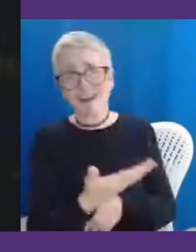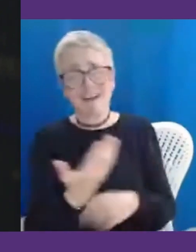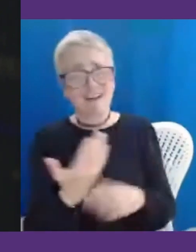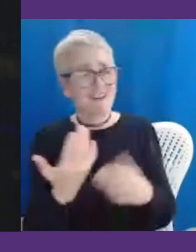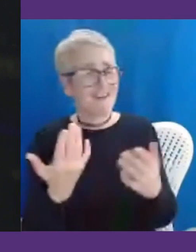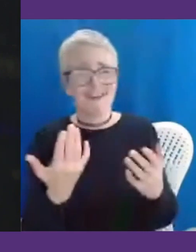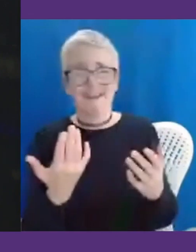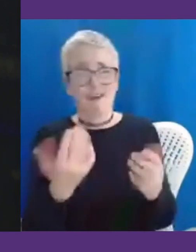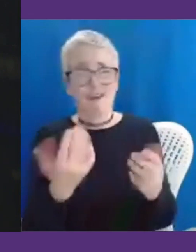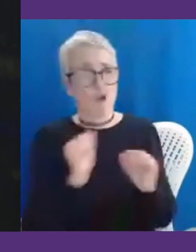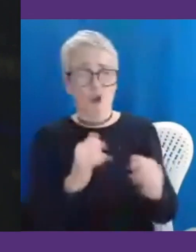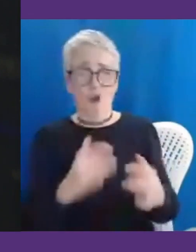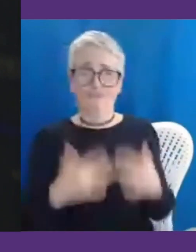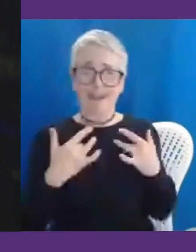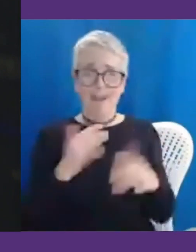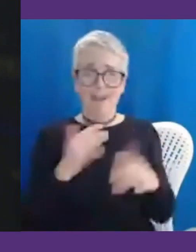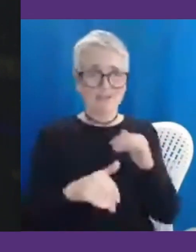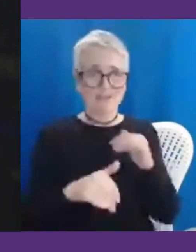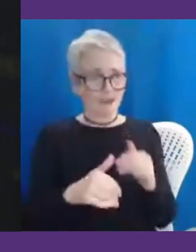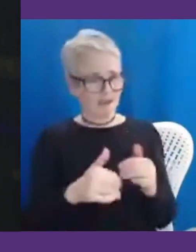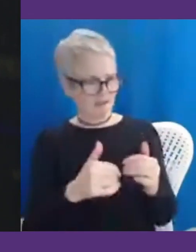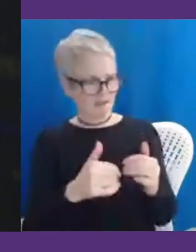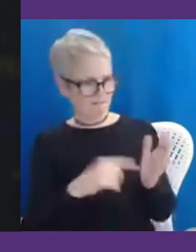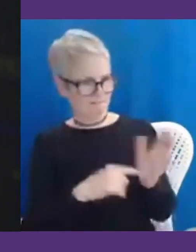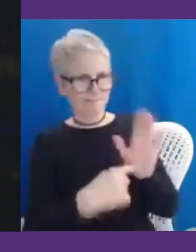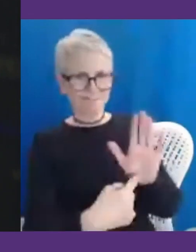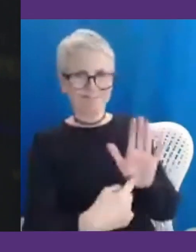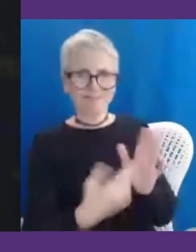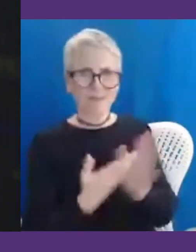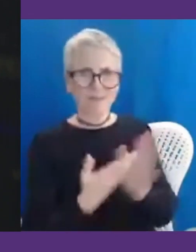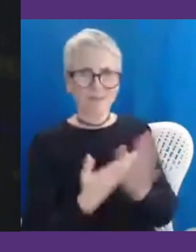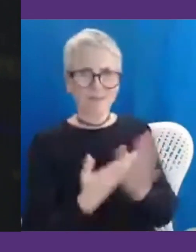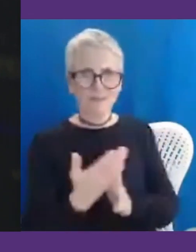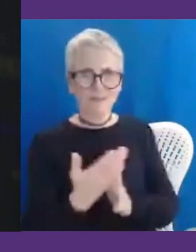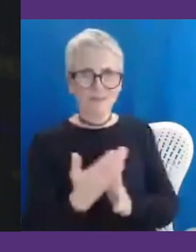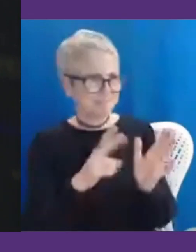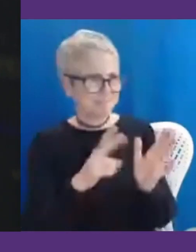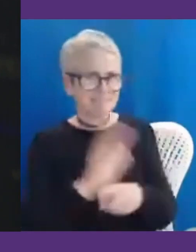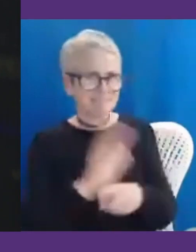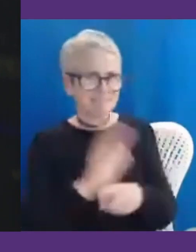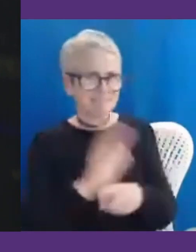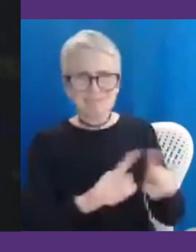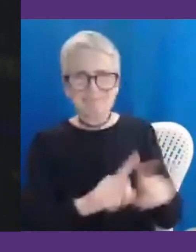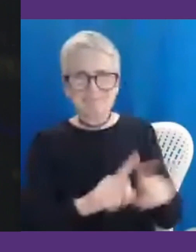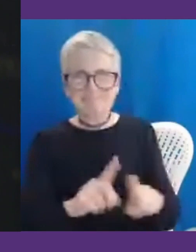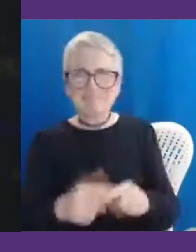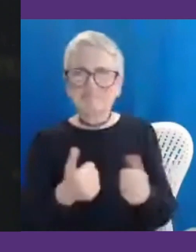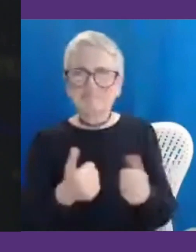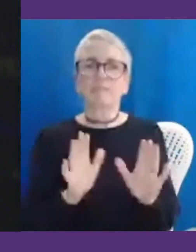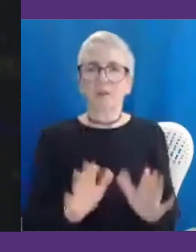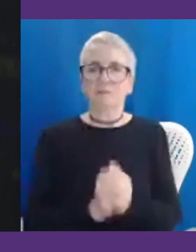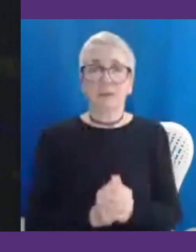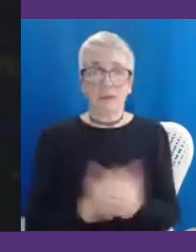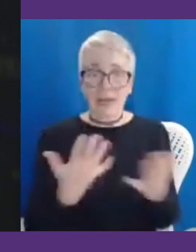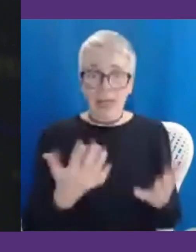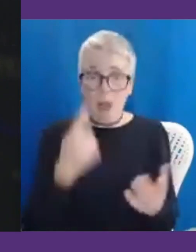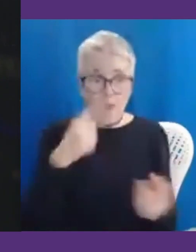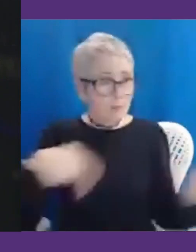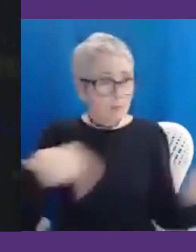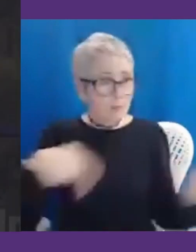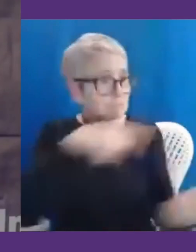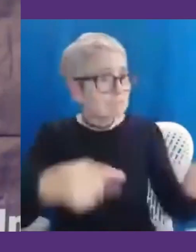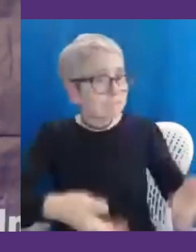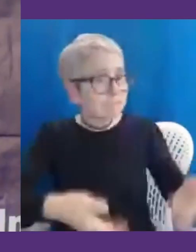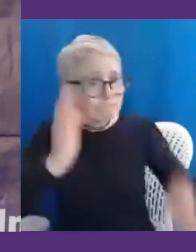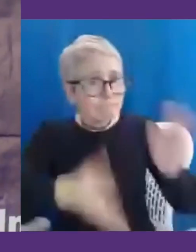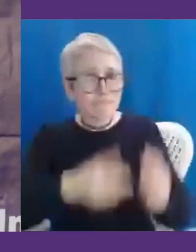portray disability in all sorts of places. Now we're going to have some drinks and some networking and a chance to hear your thoughts about that amongst ourselves. So thank you very